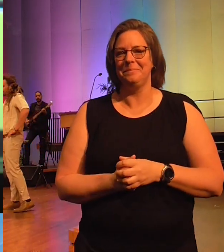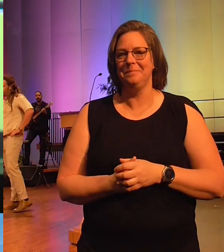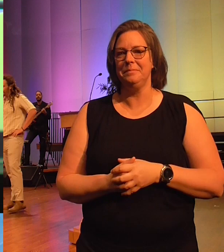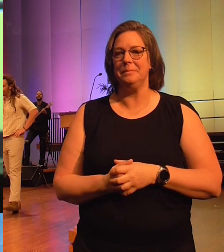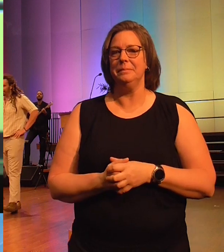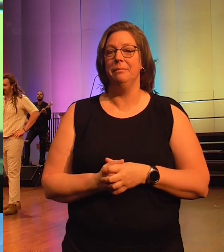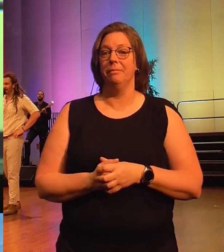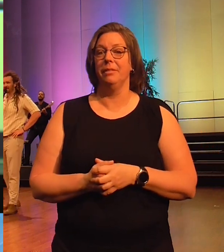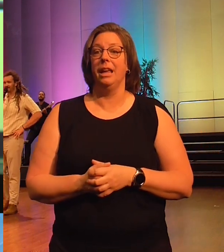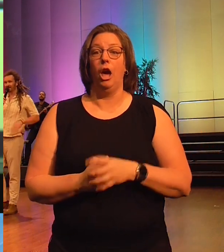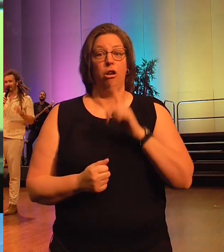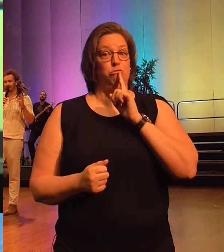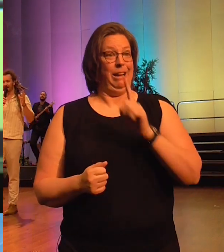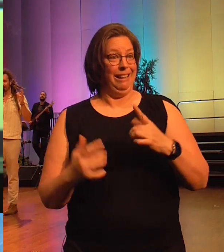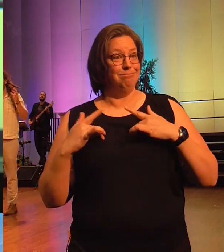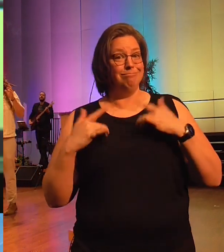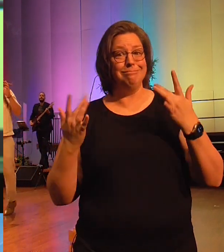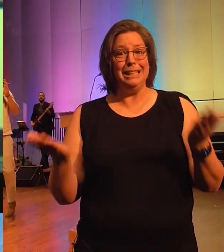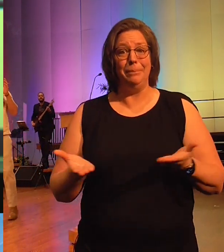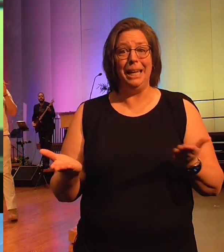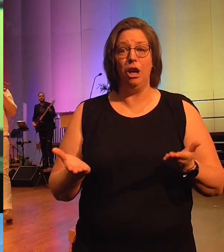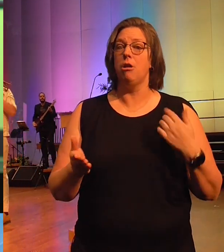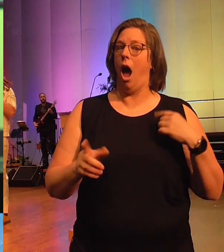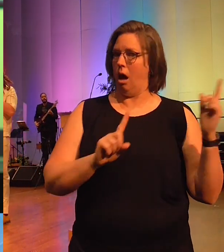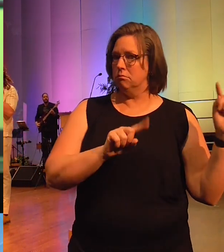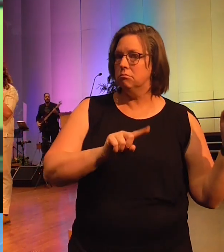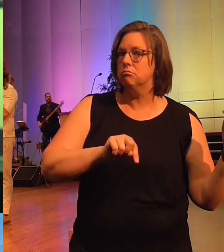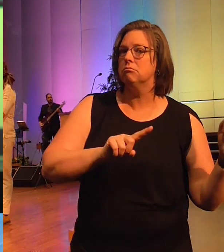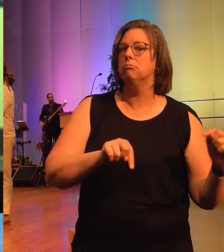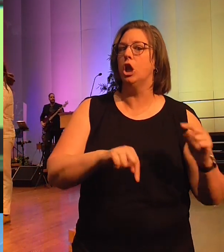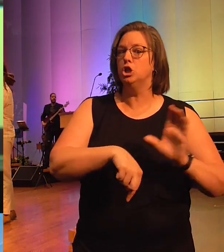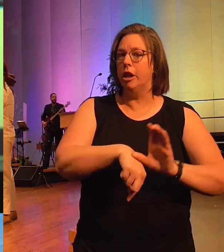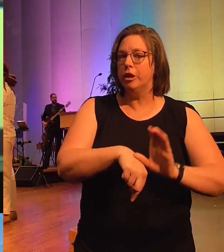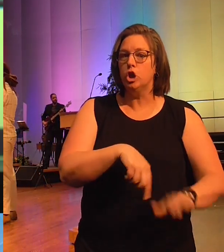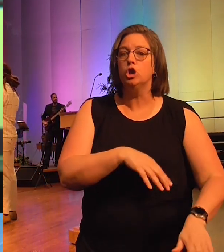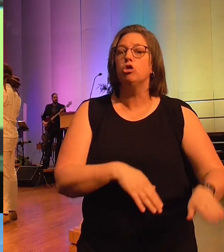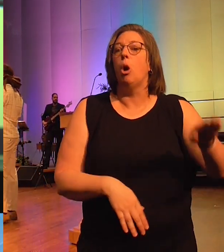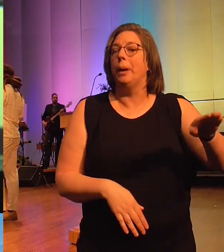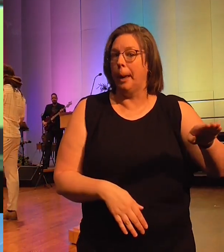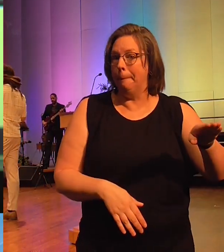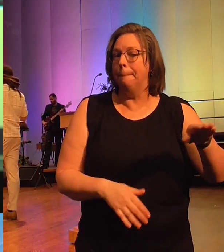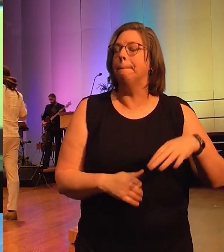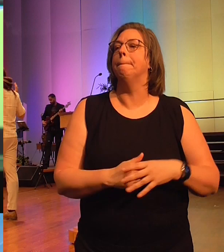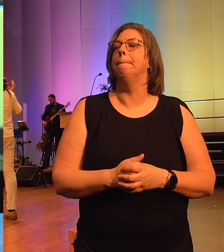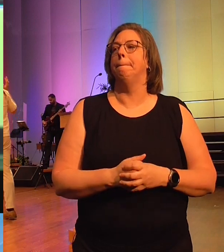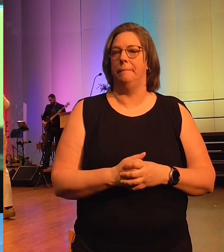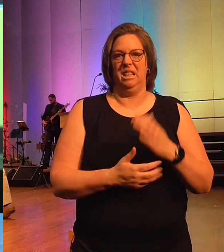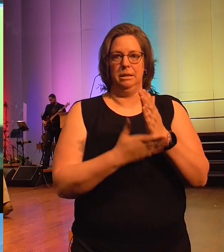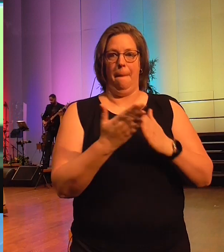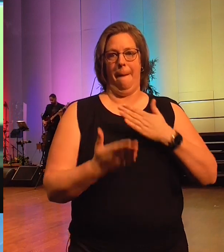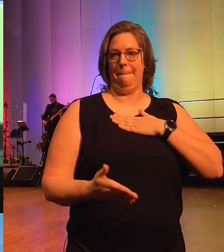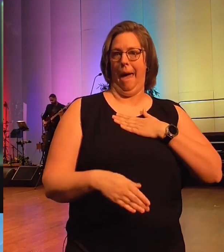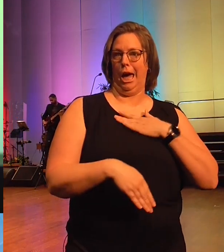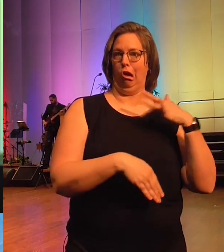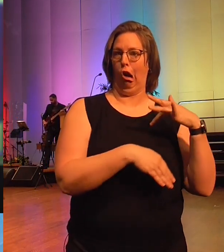Super happy to be here. I actually came to this church growing up, and some of my earliest